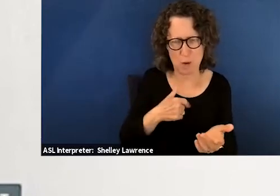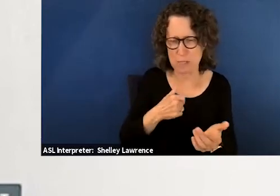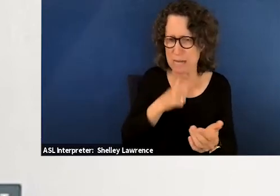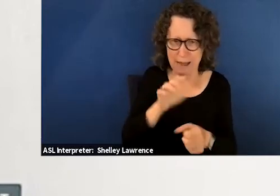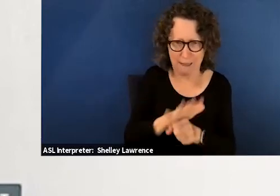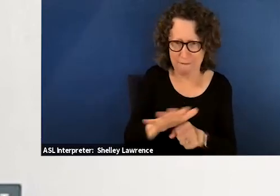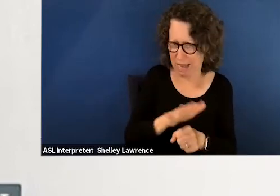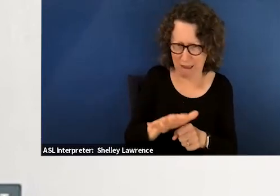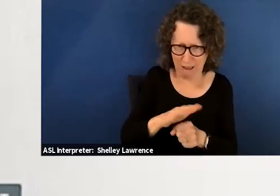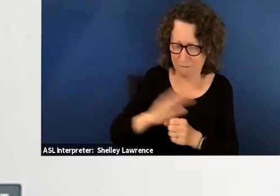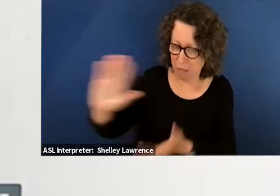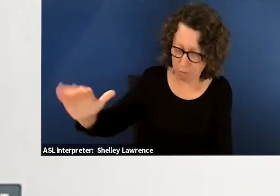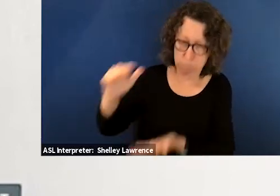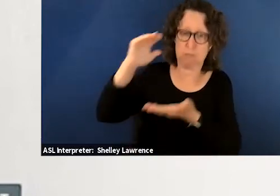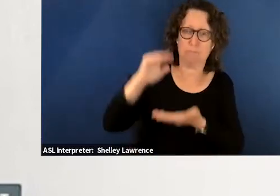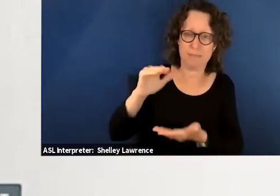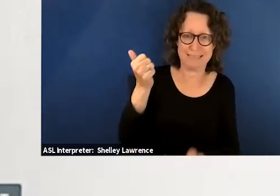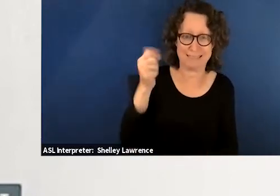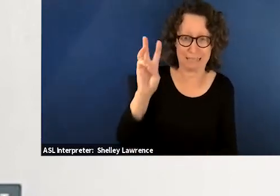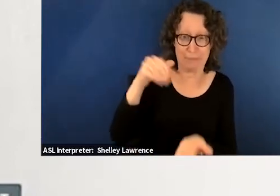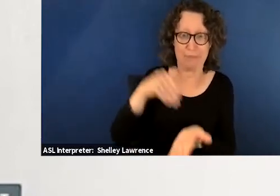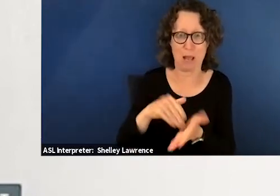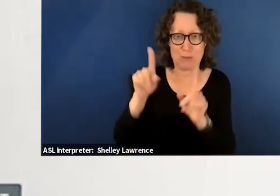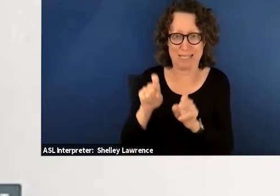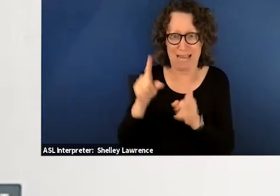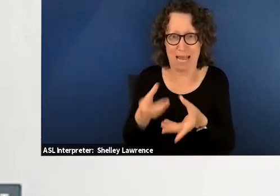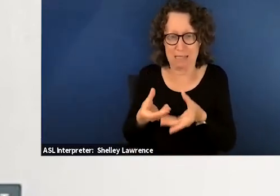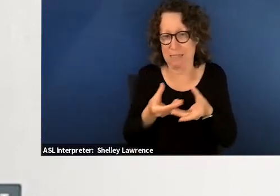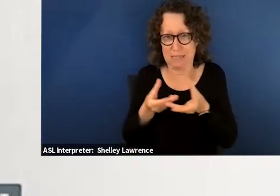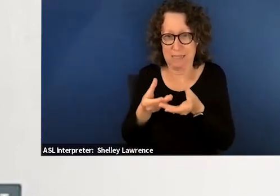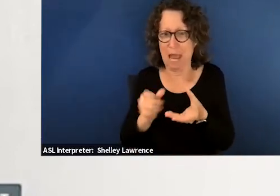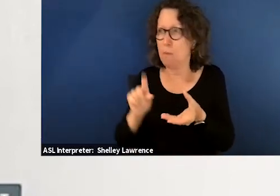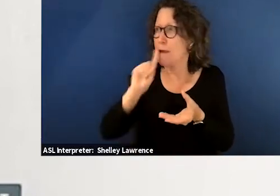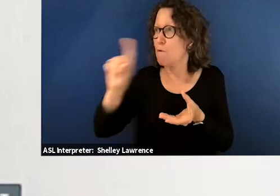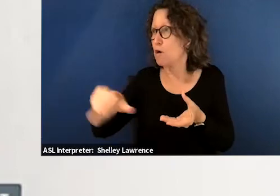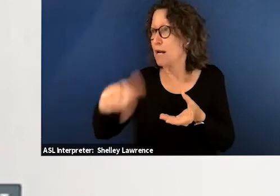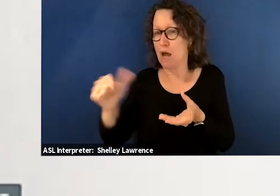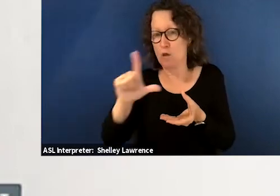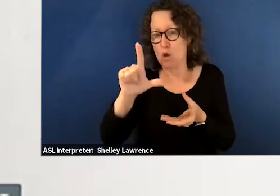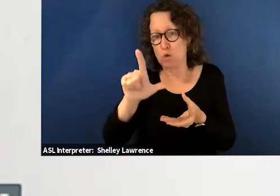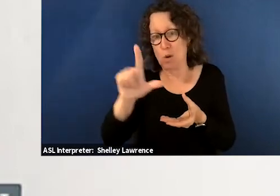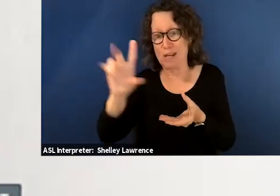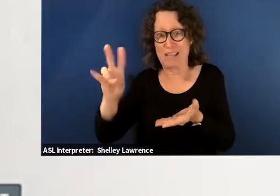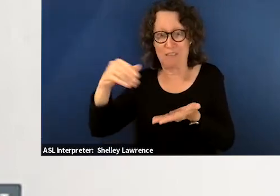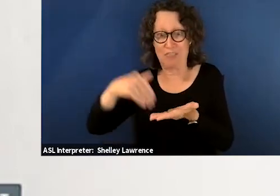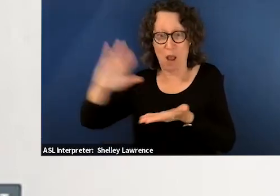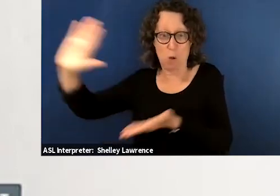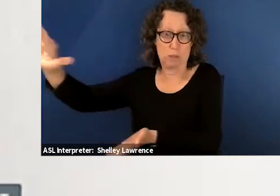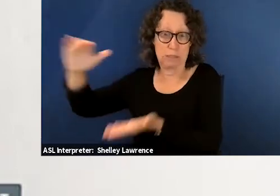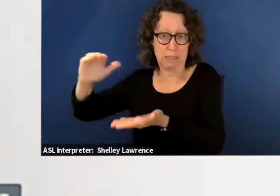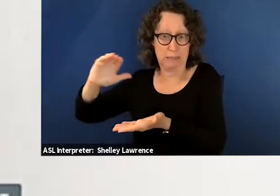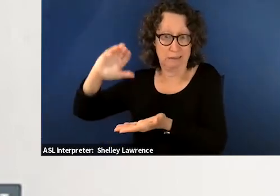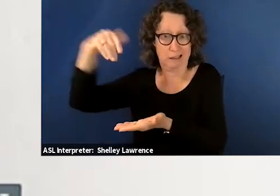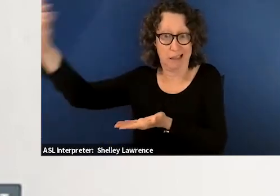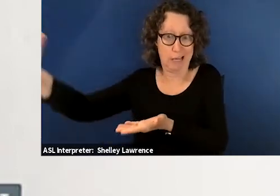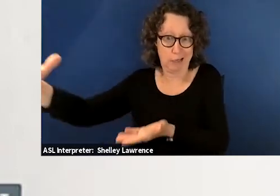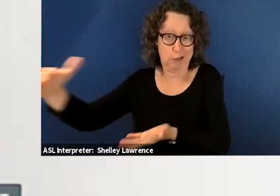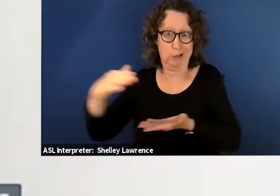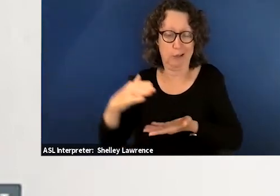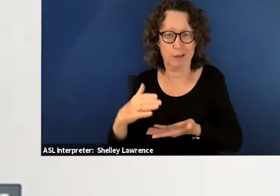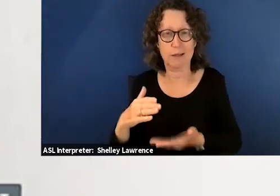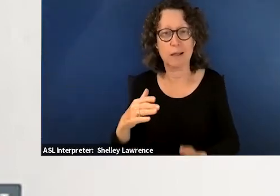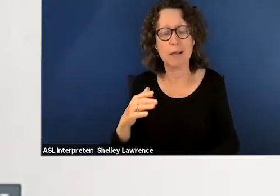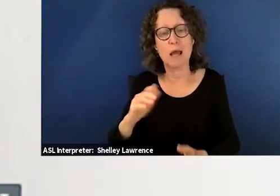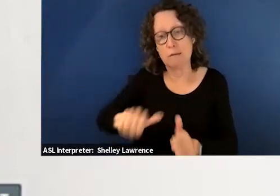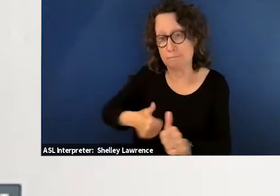tests. We got 16,000 tests in, and we have ordered another 27,000 tests. Just